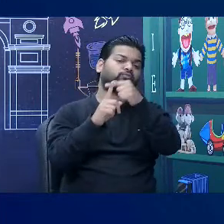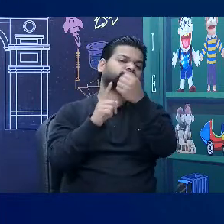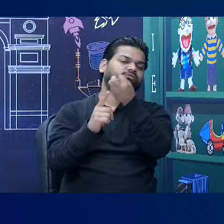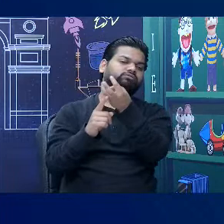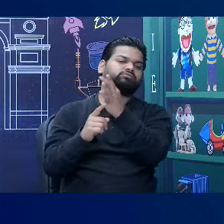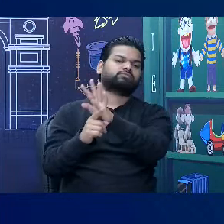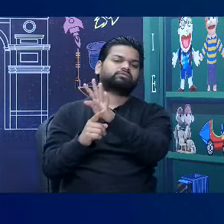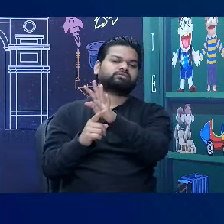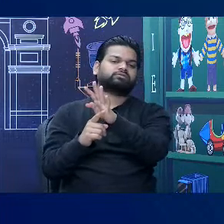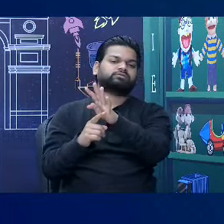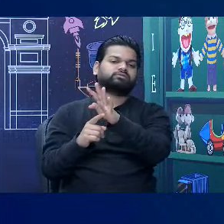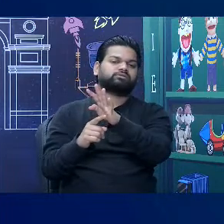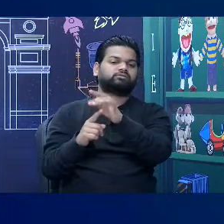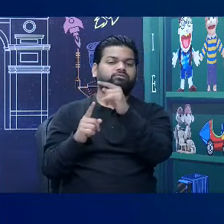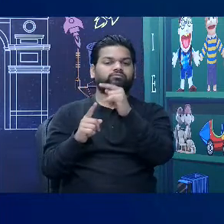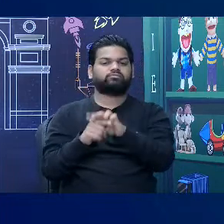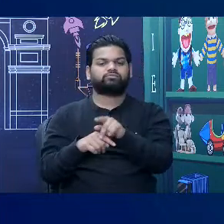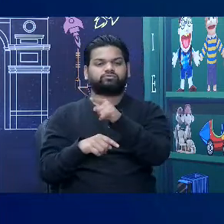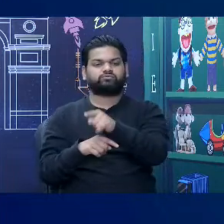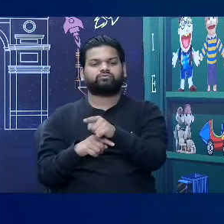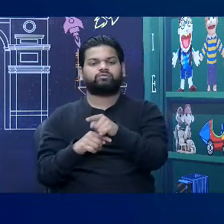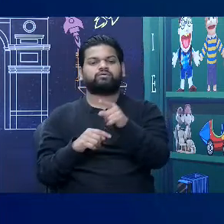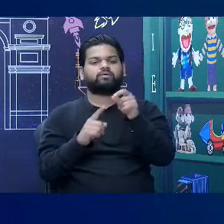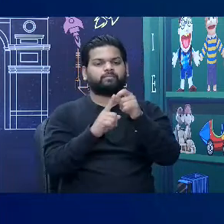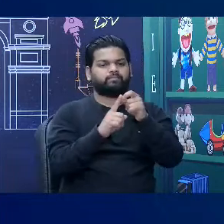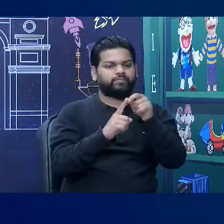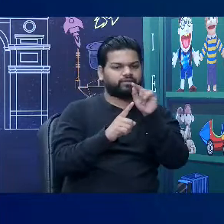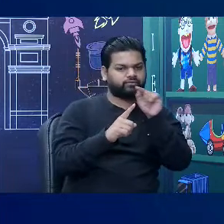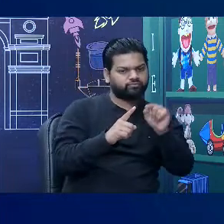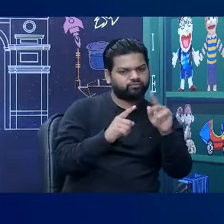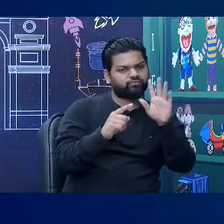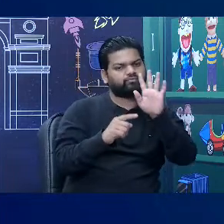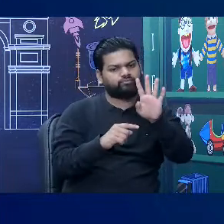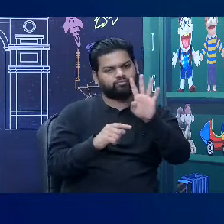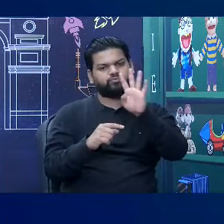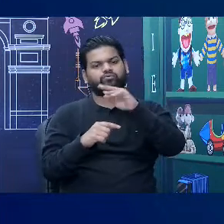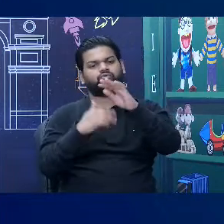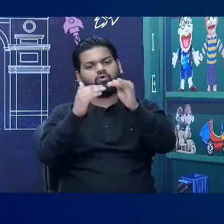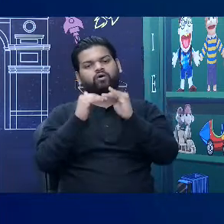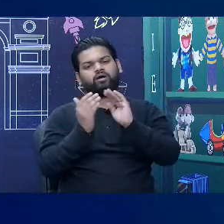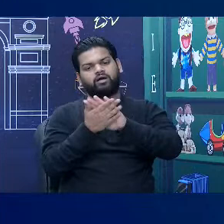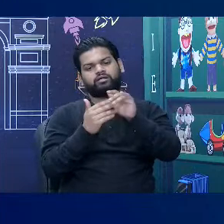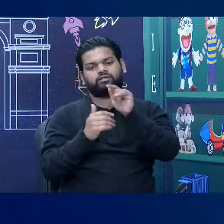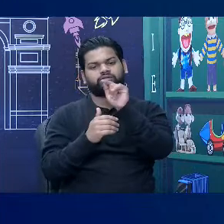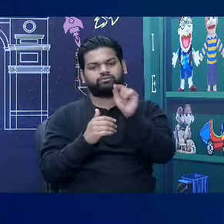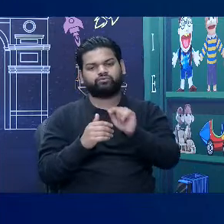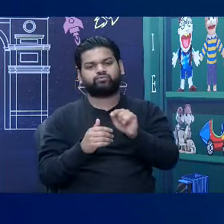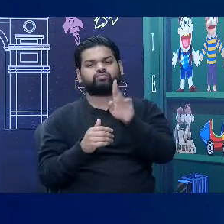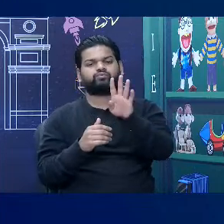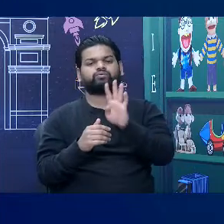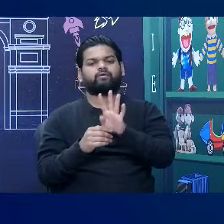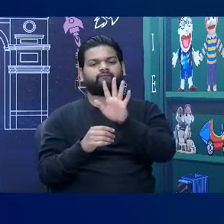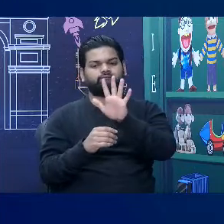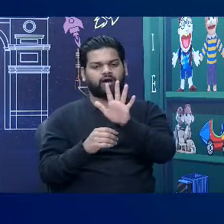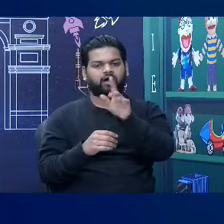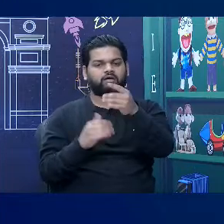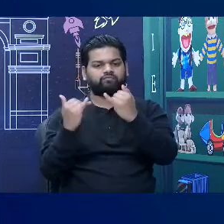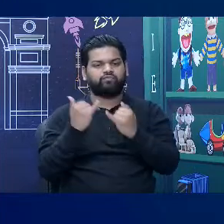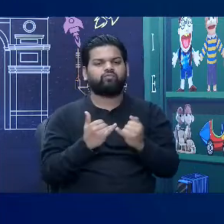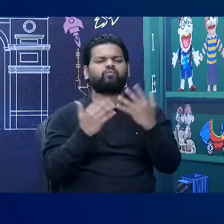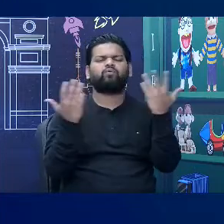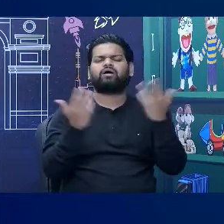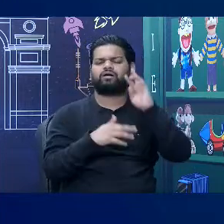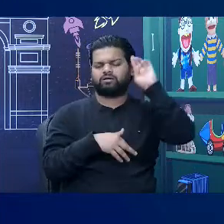wrong way to write P is equal to 4 and H is equal to 5, because ratios of two